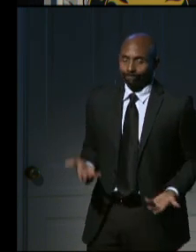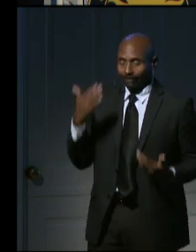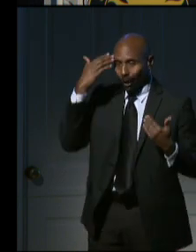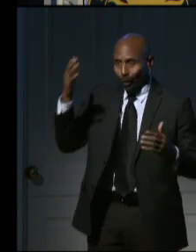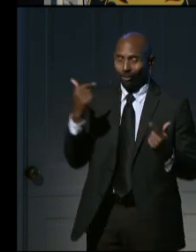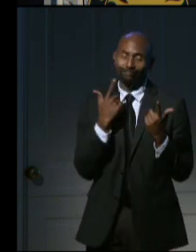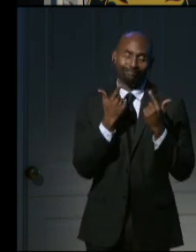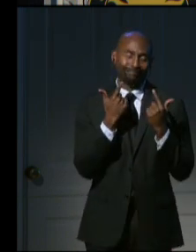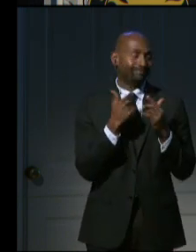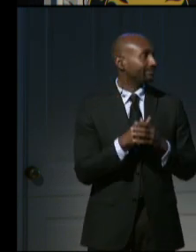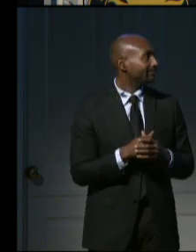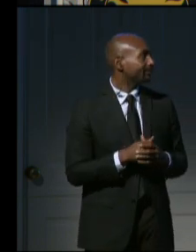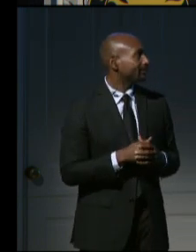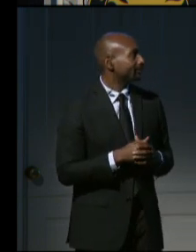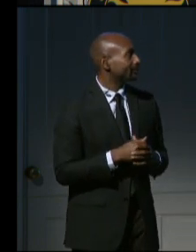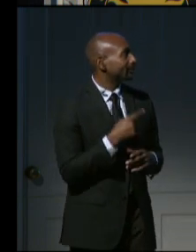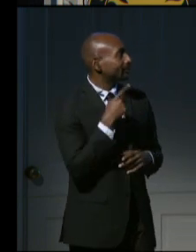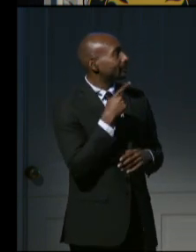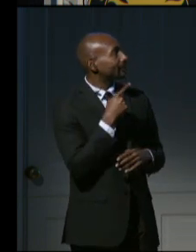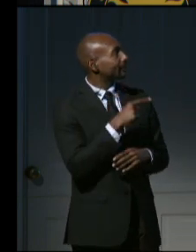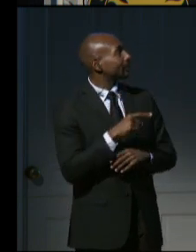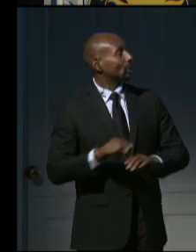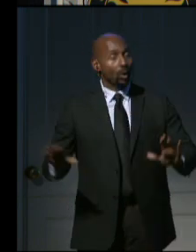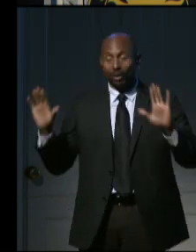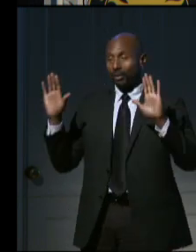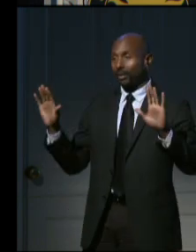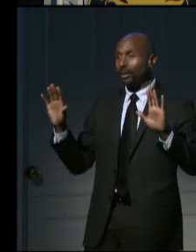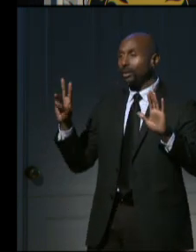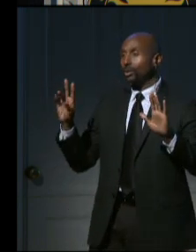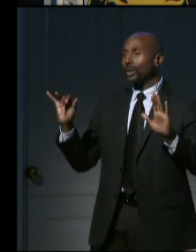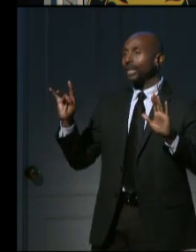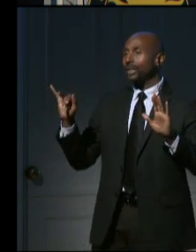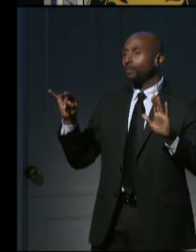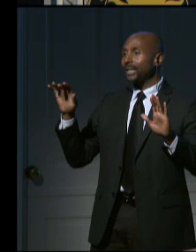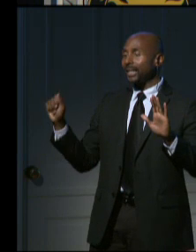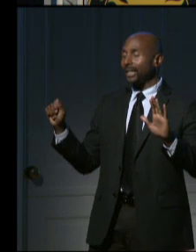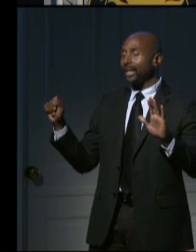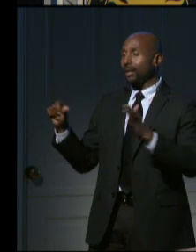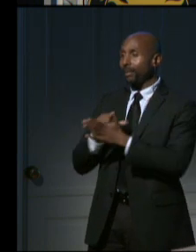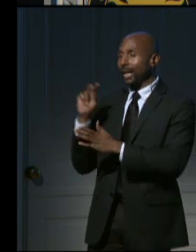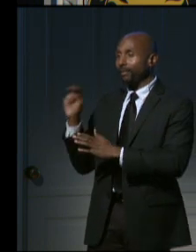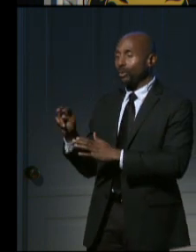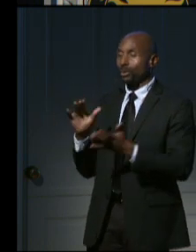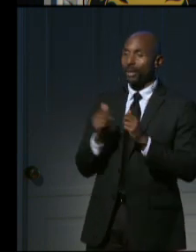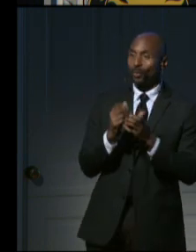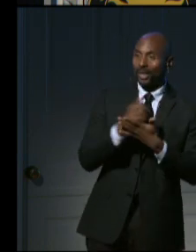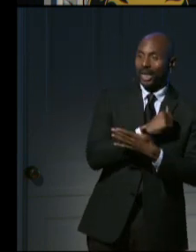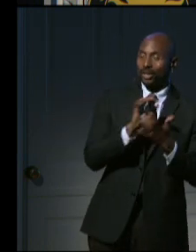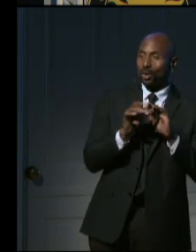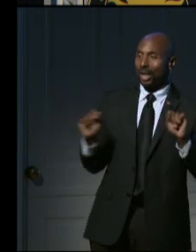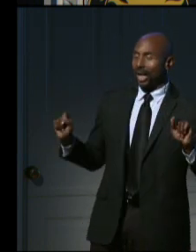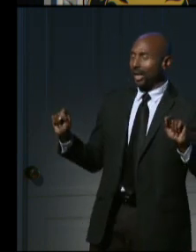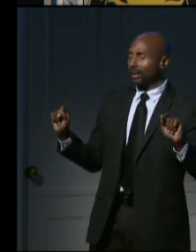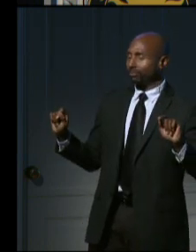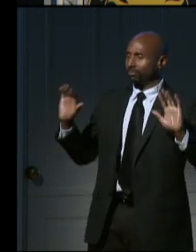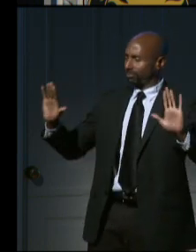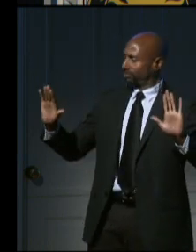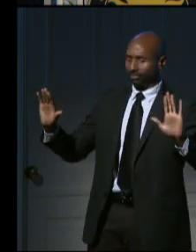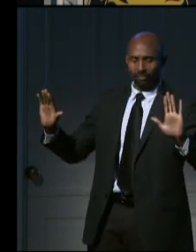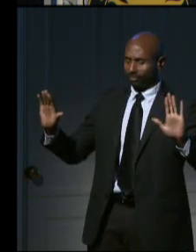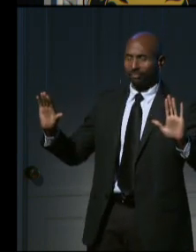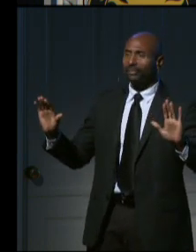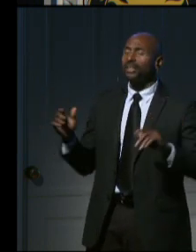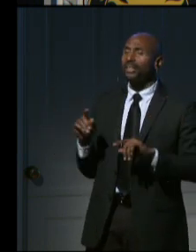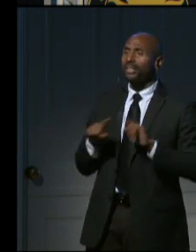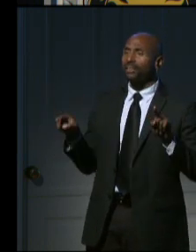And here's even this chart of Wikimedia page views versus collection online. It's totally different what people are looking